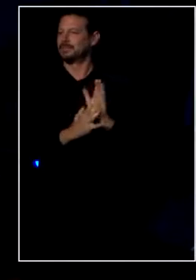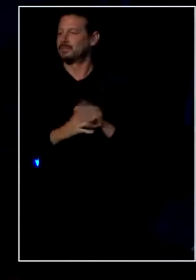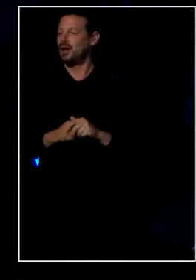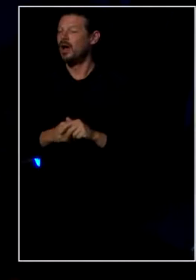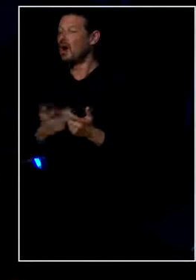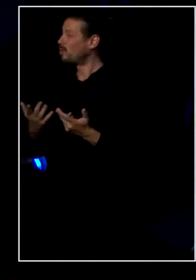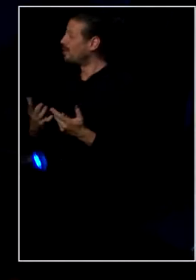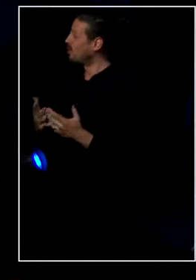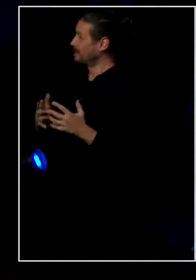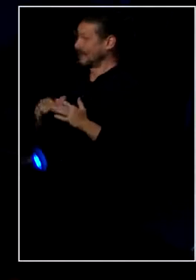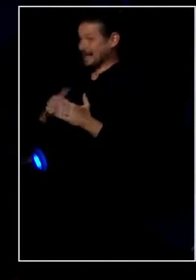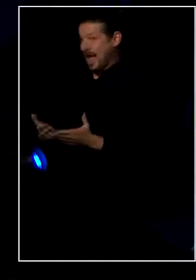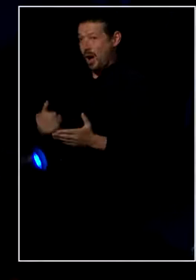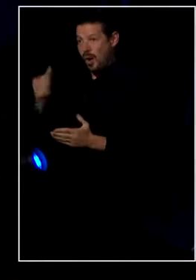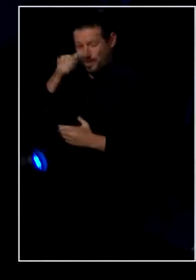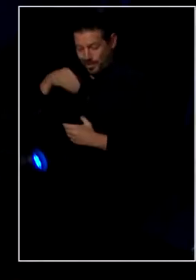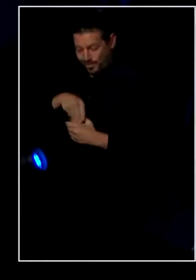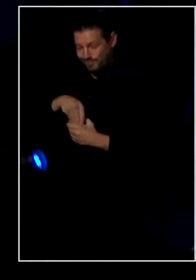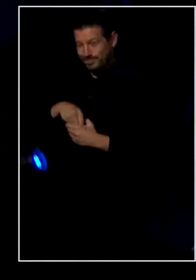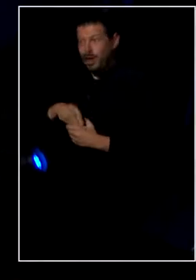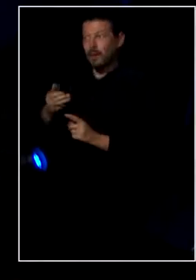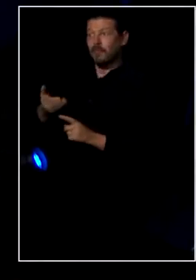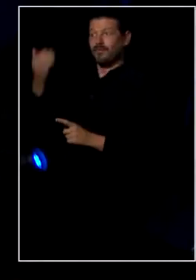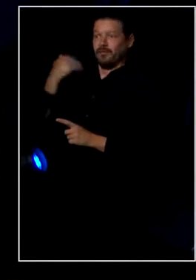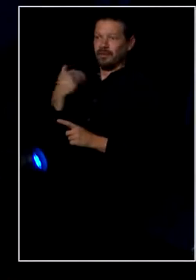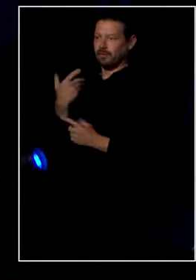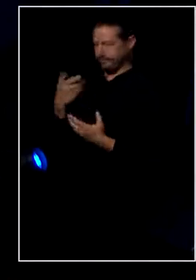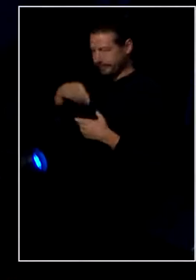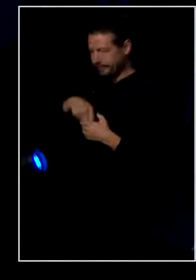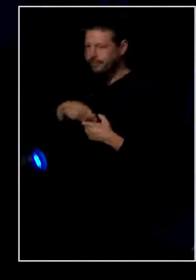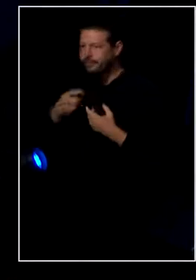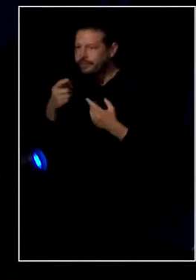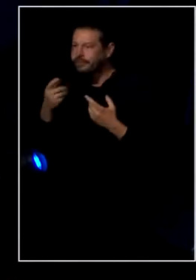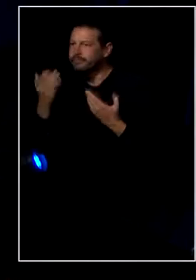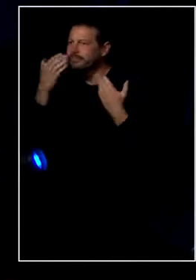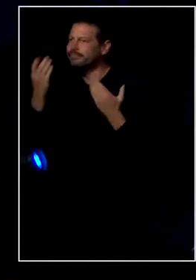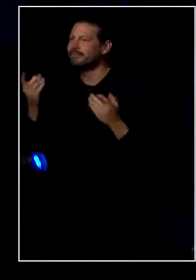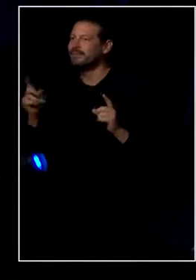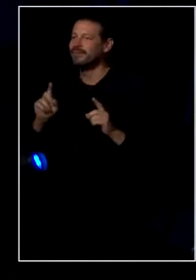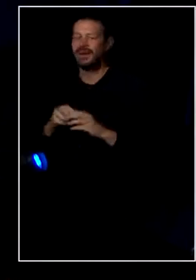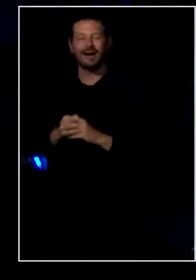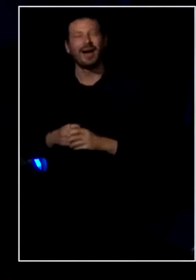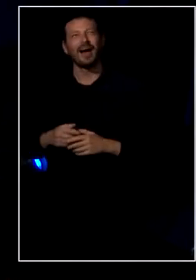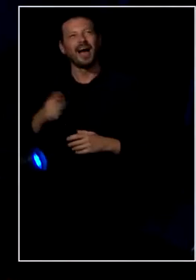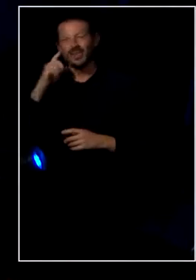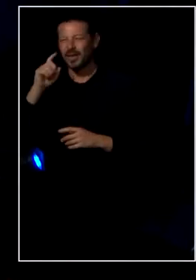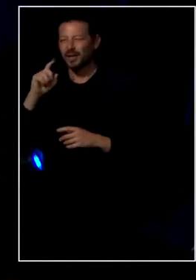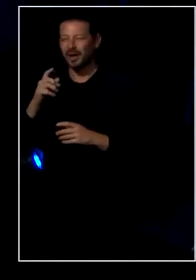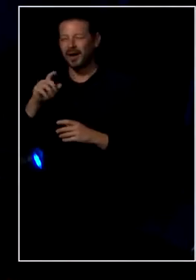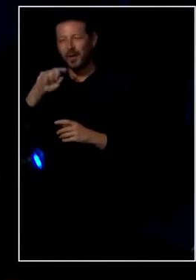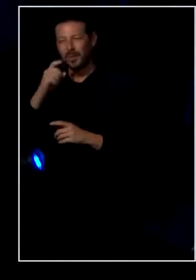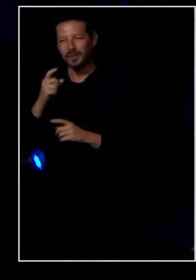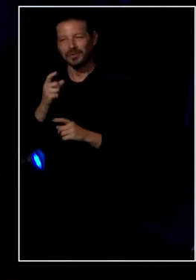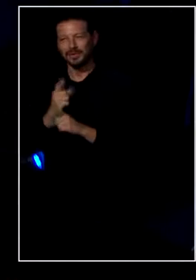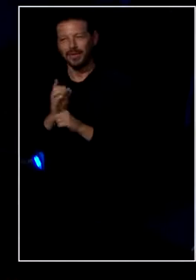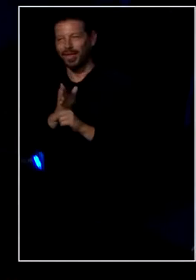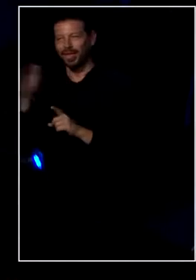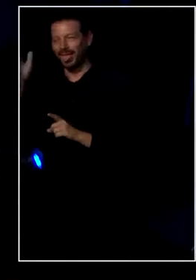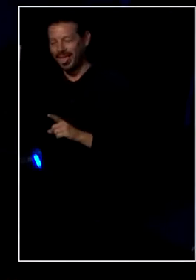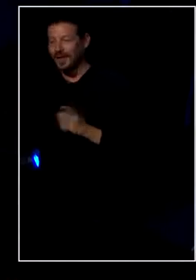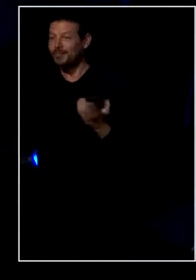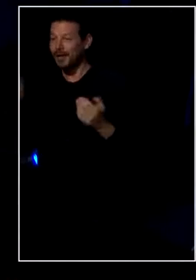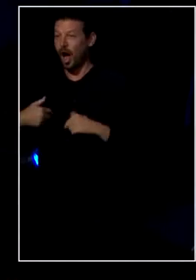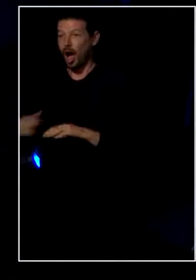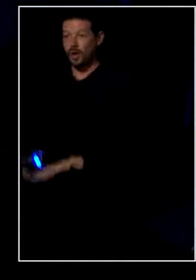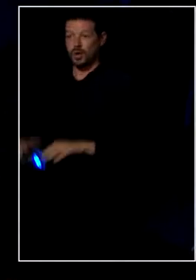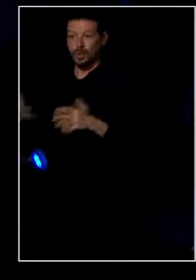it is that now, because I never did know it. Because I feel like we're going to go on a tangent. But when you're raised in the country